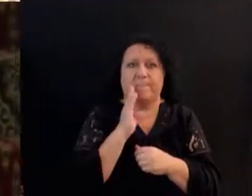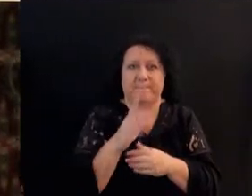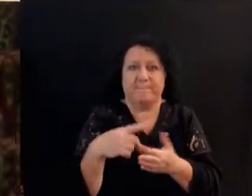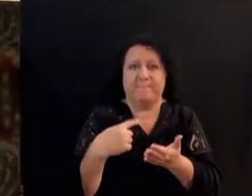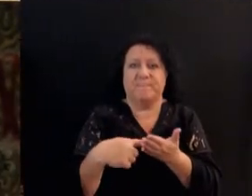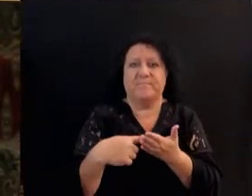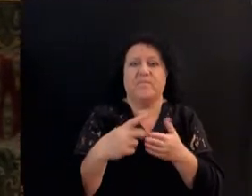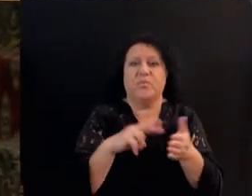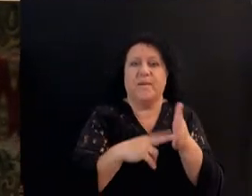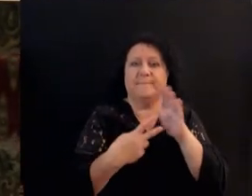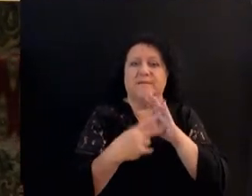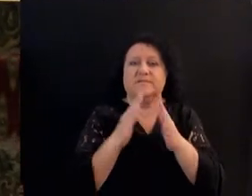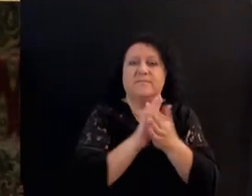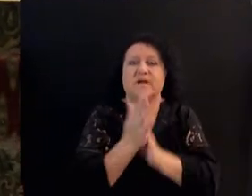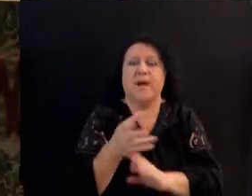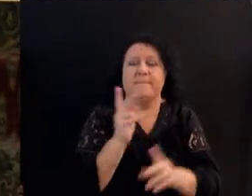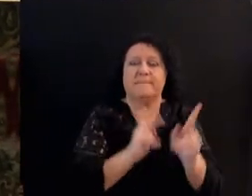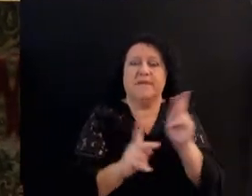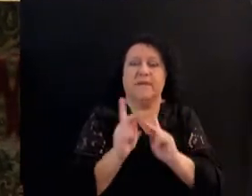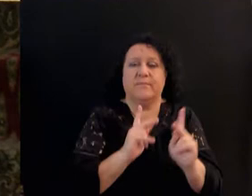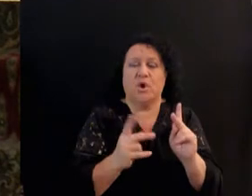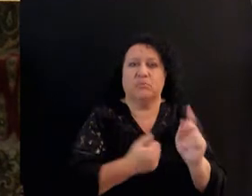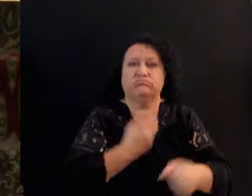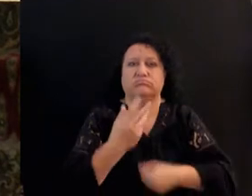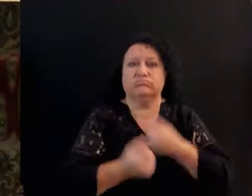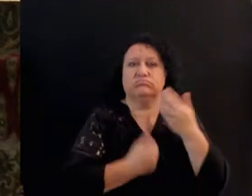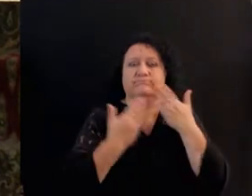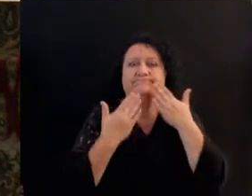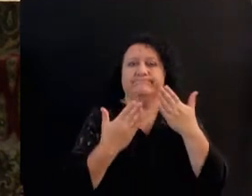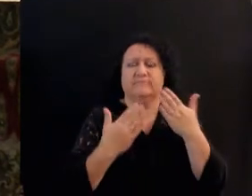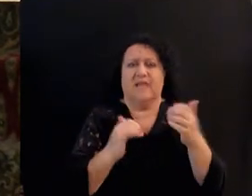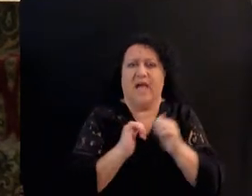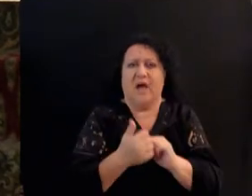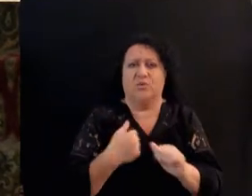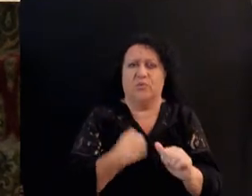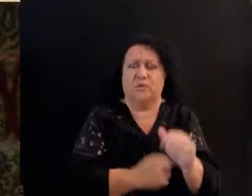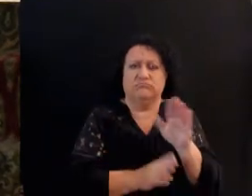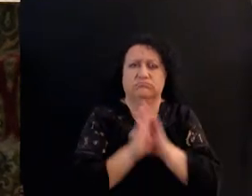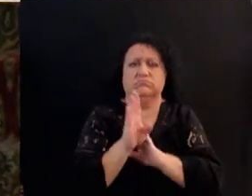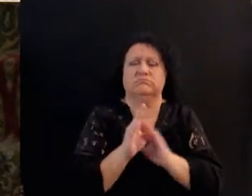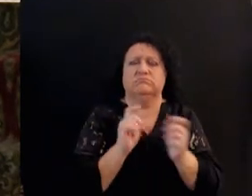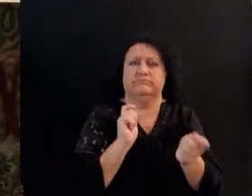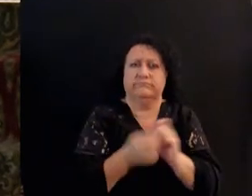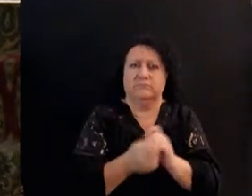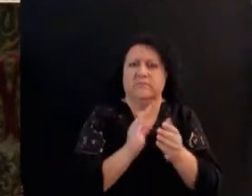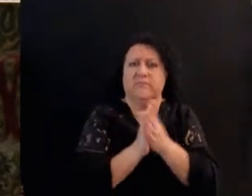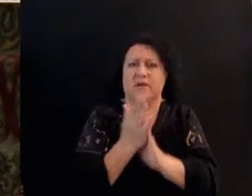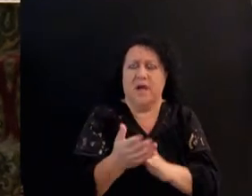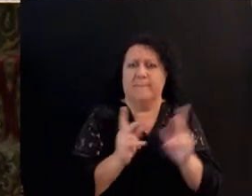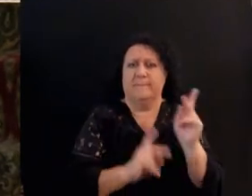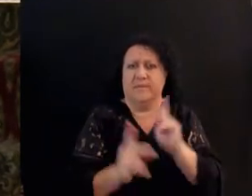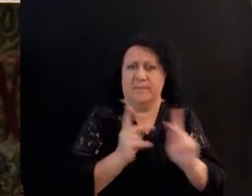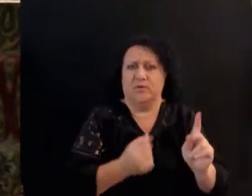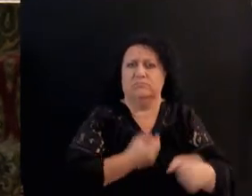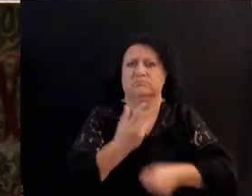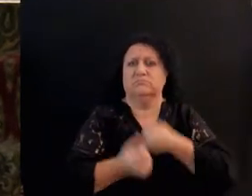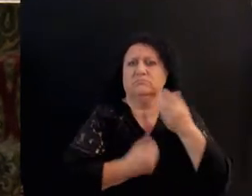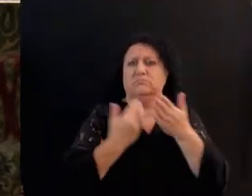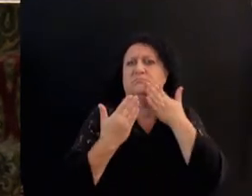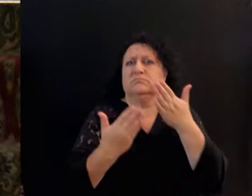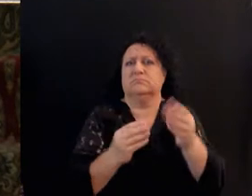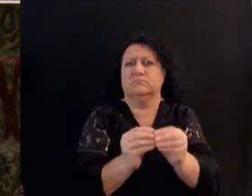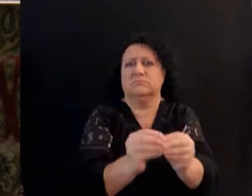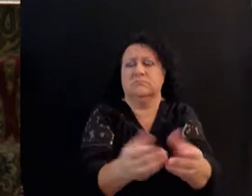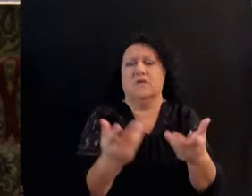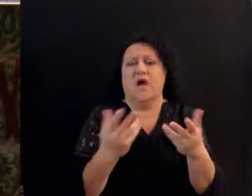a thankful people? How do we grow to become more thankful people, even and especially in times like these